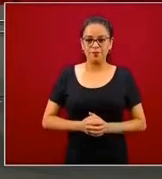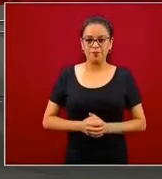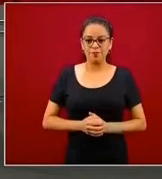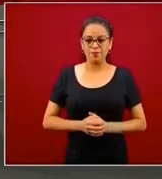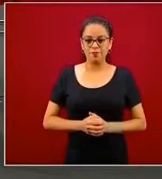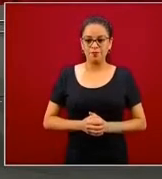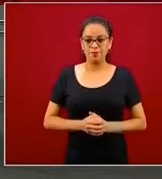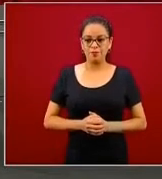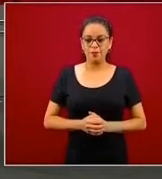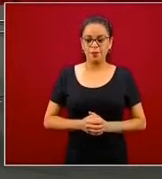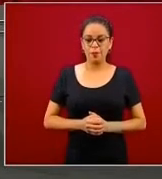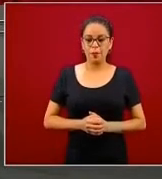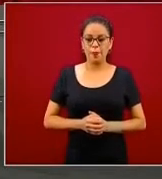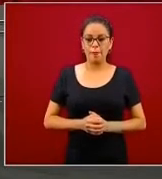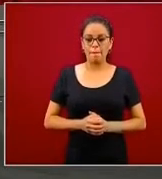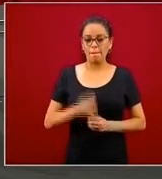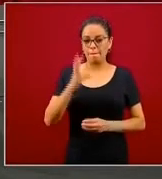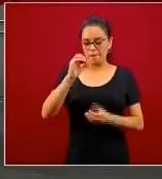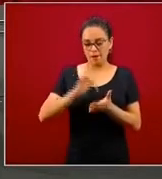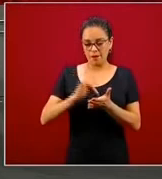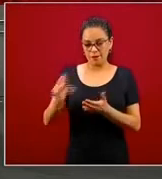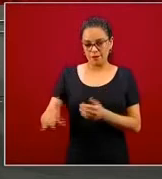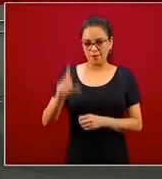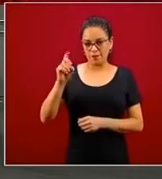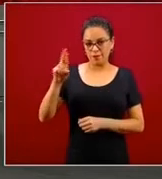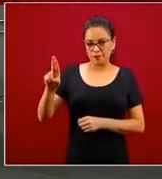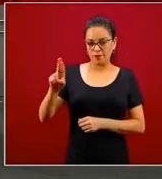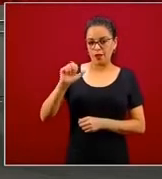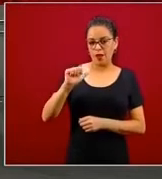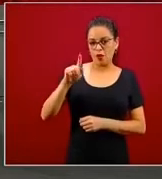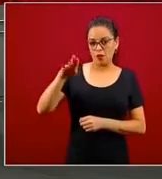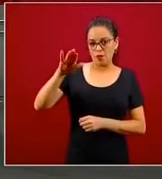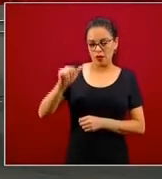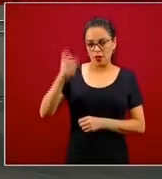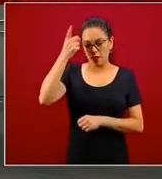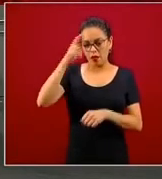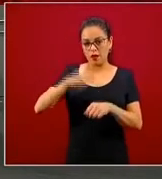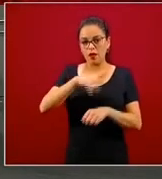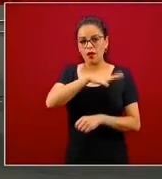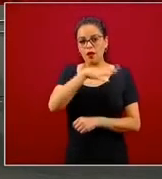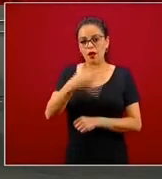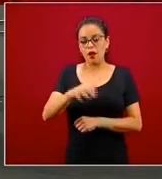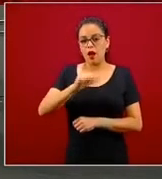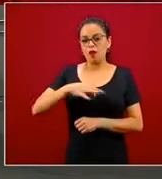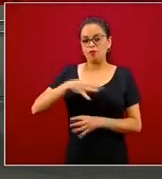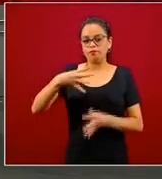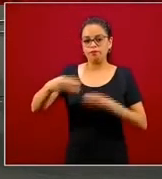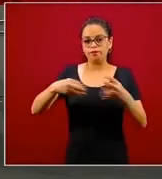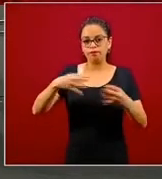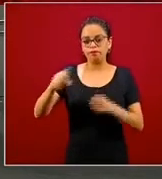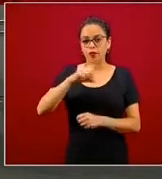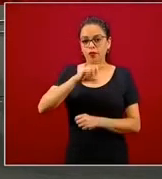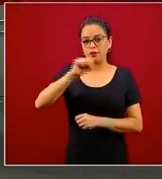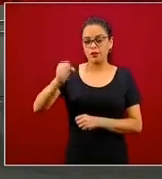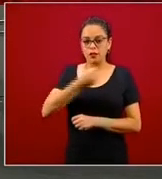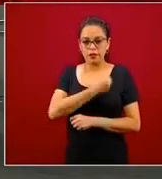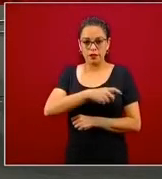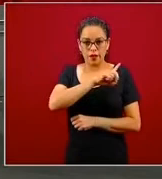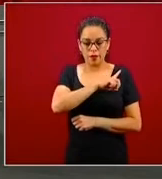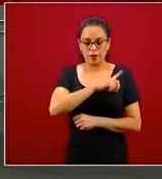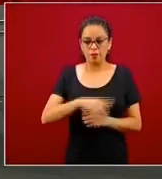information at LDO. Thank you. Thank you, Jose Luis Salomia, General Director